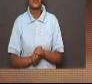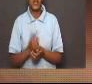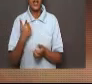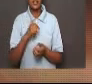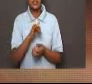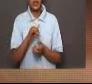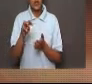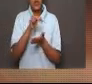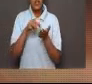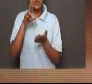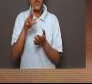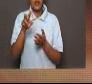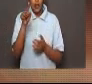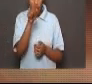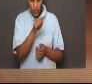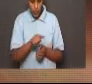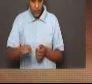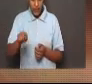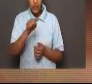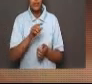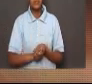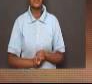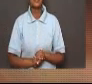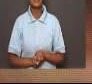as molecular orbits.